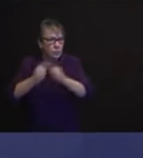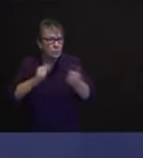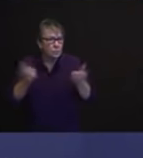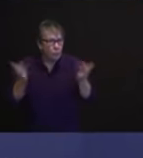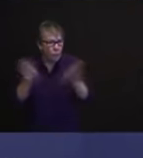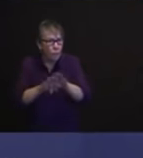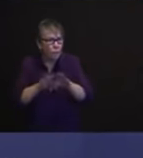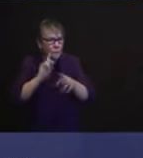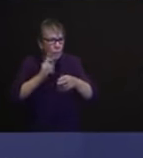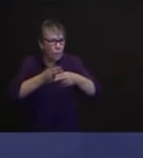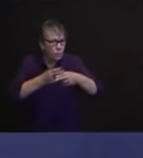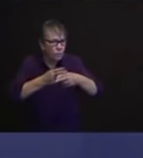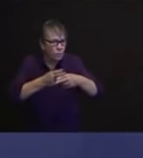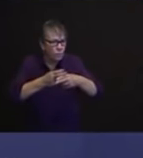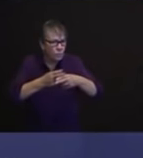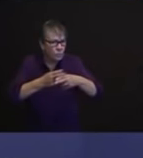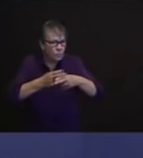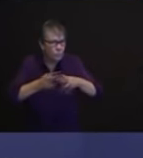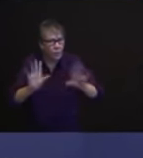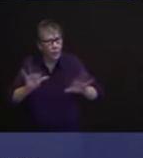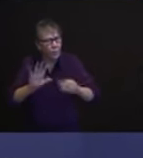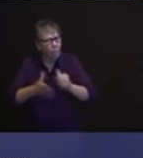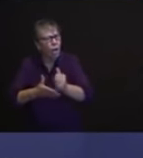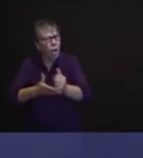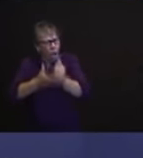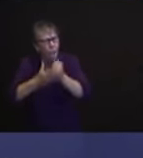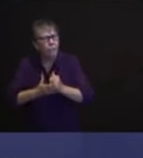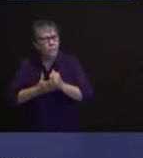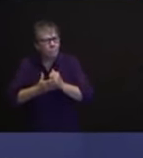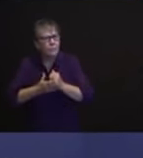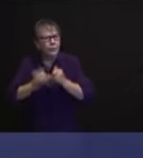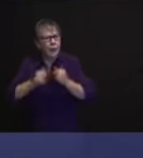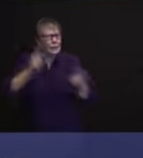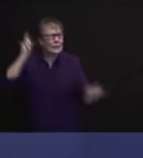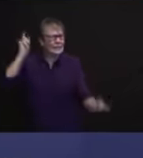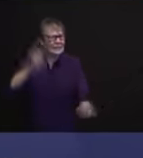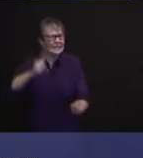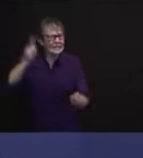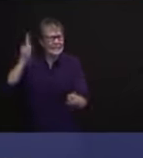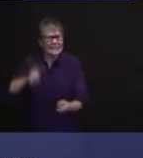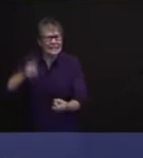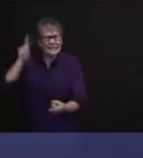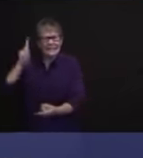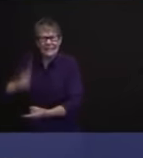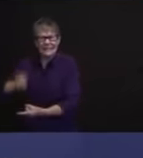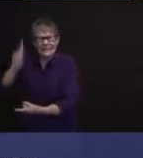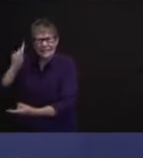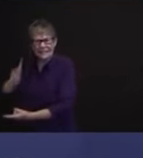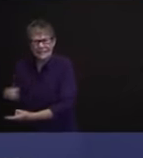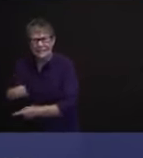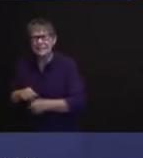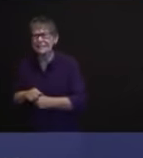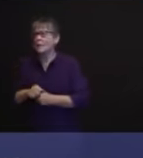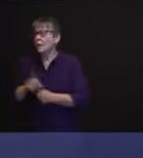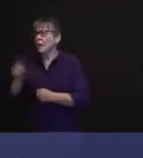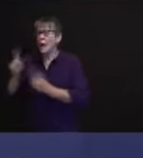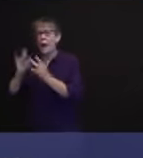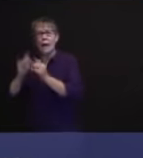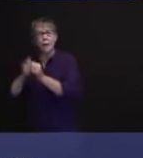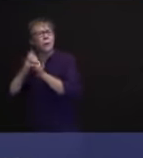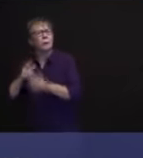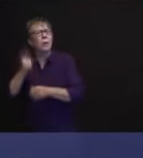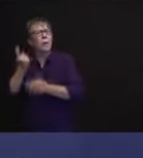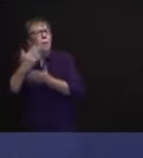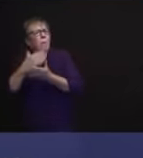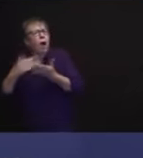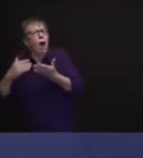all important as we go forward. And again, that contact tracing is just one part of it. Of course, if